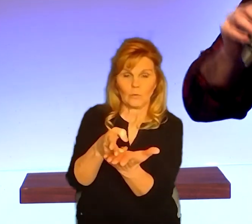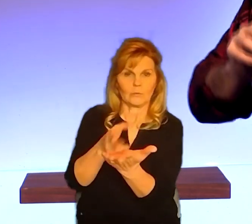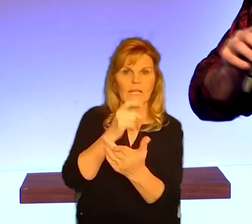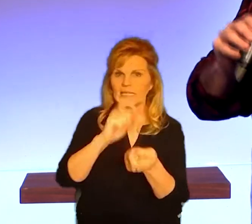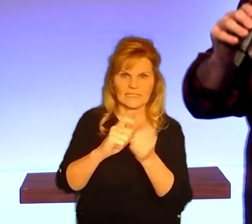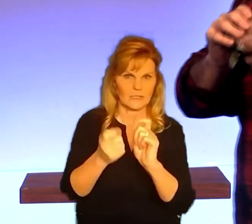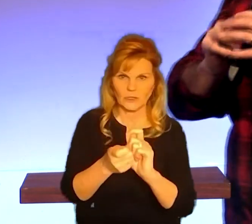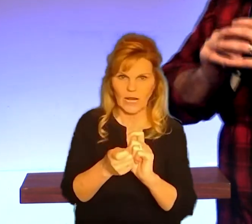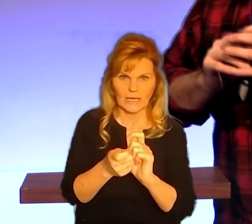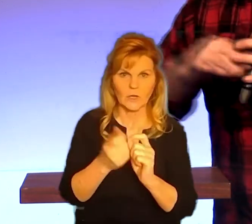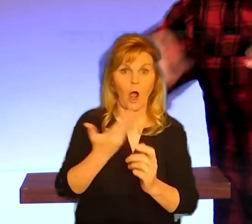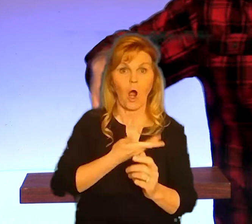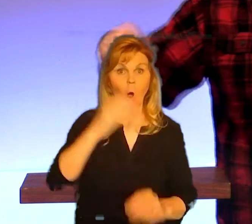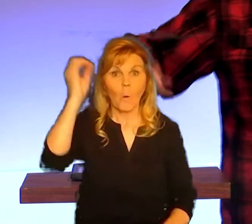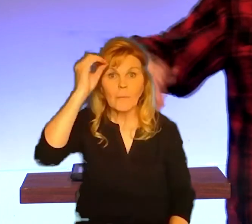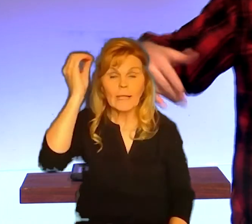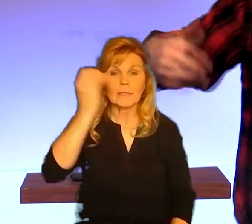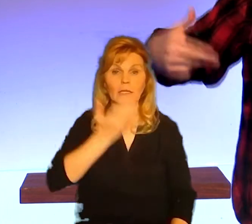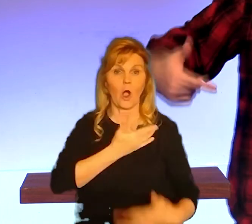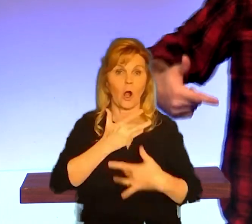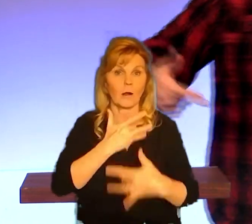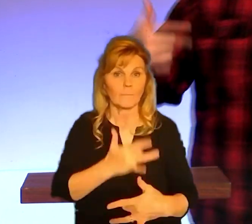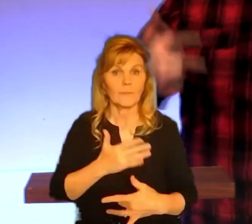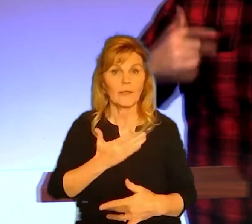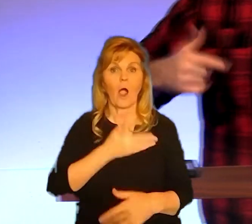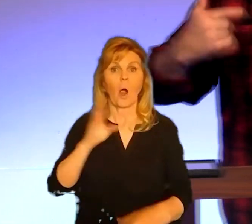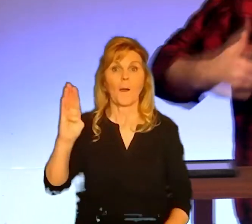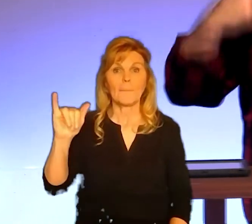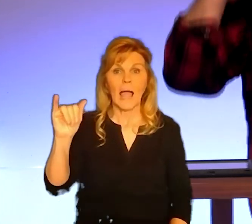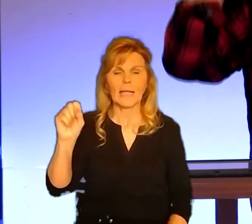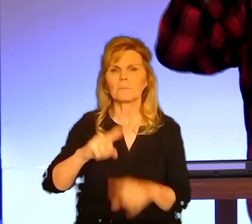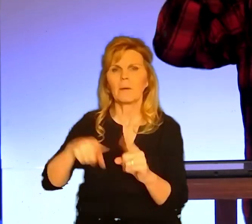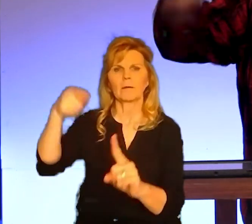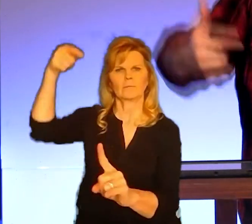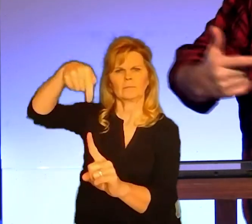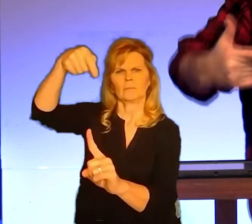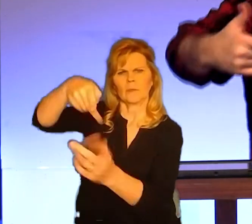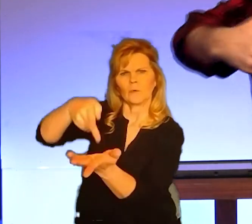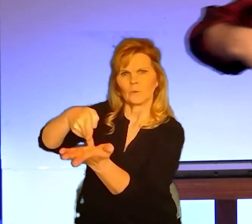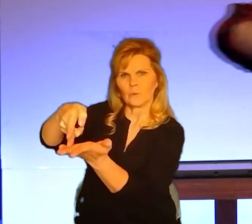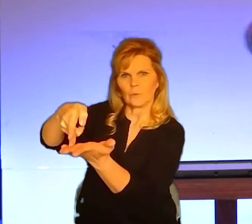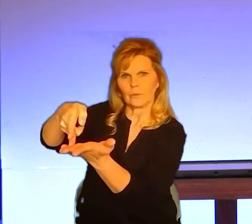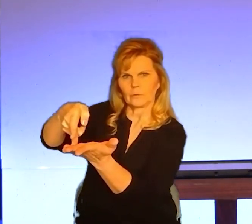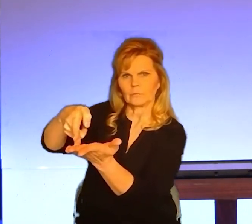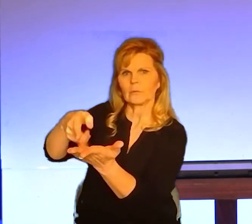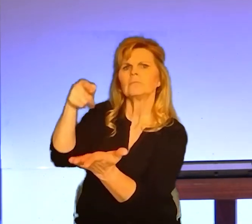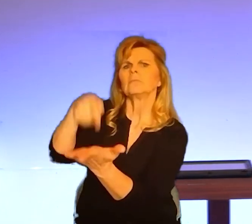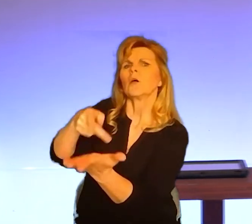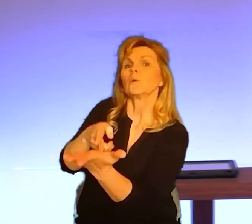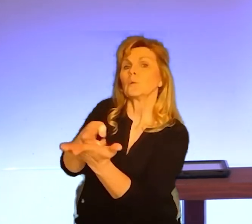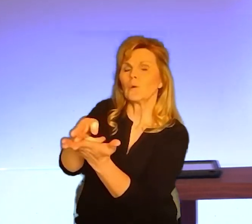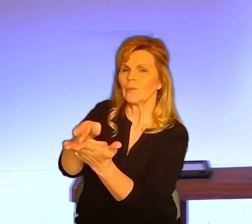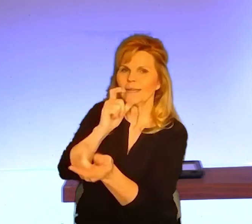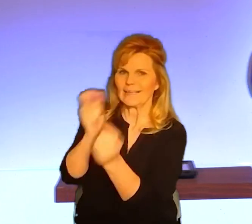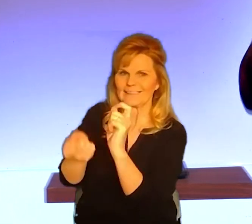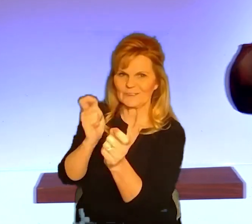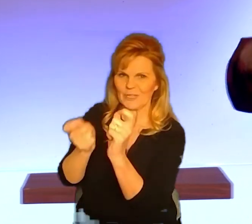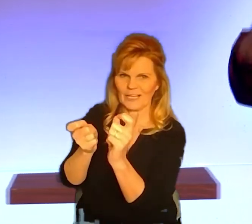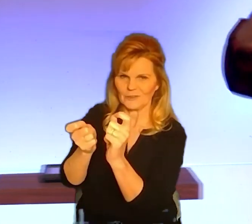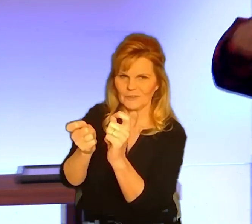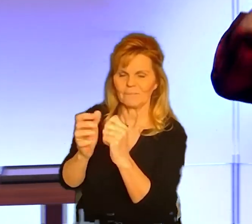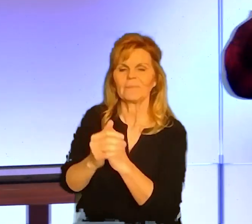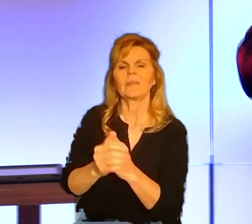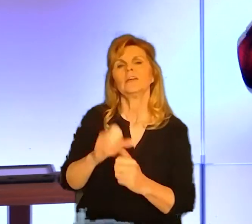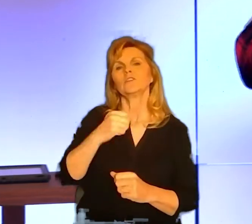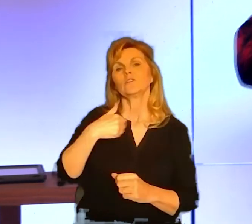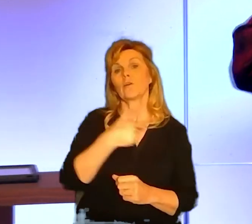doesn't change whether or not God's truth is true. And there's truth that, in order for us to